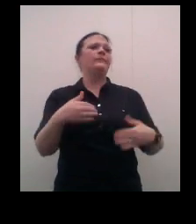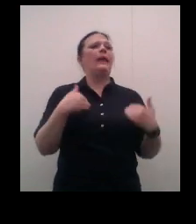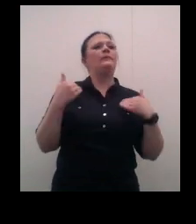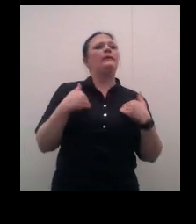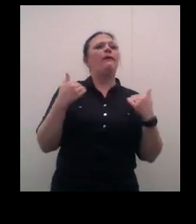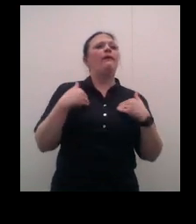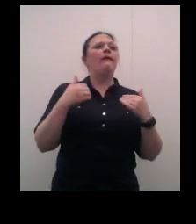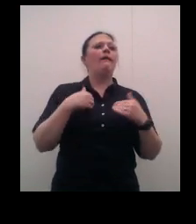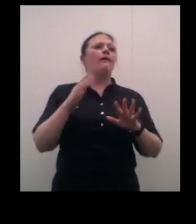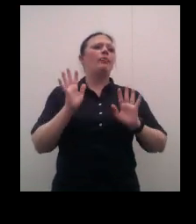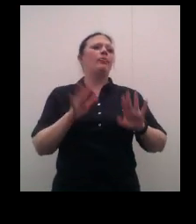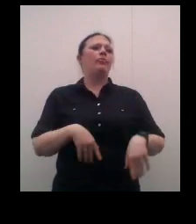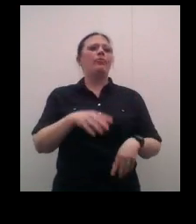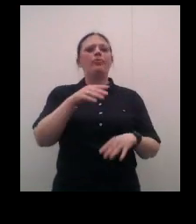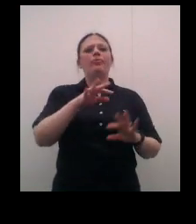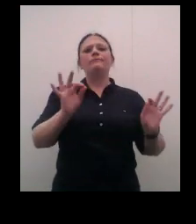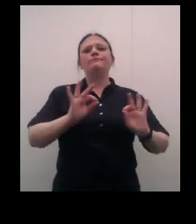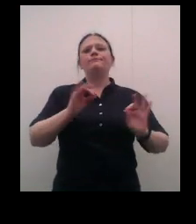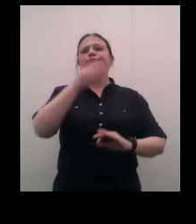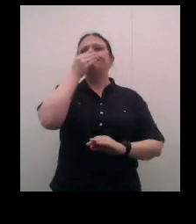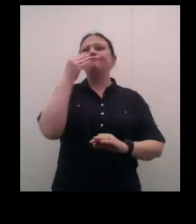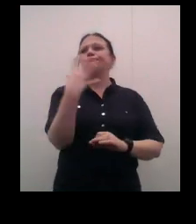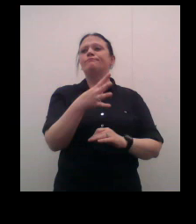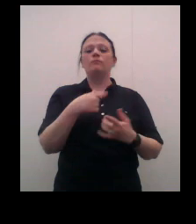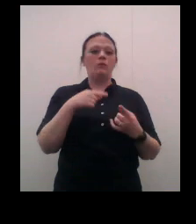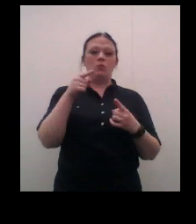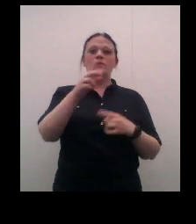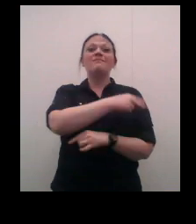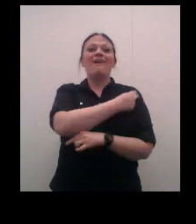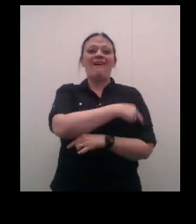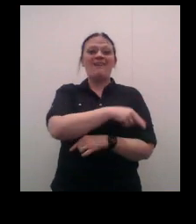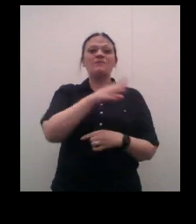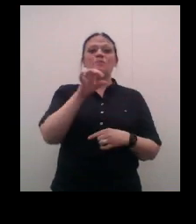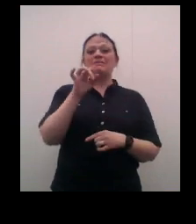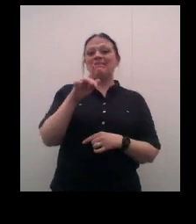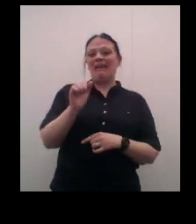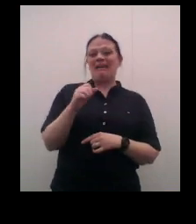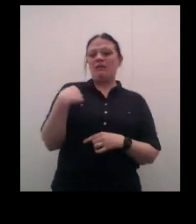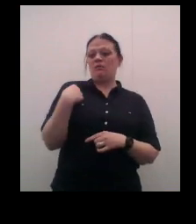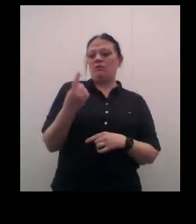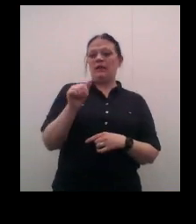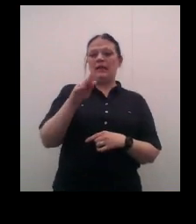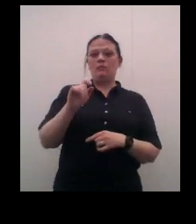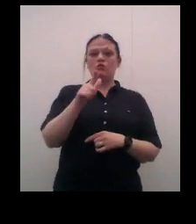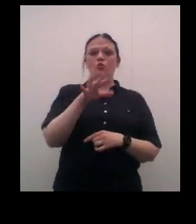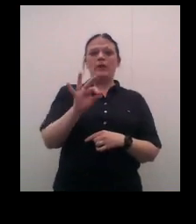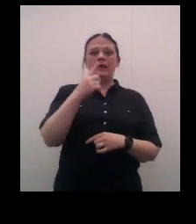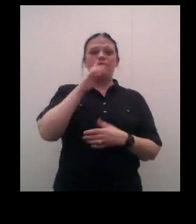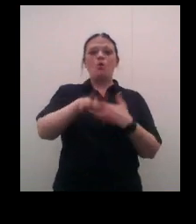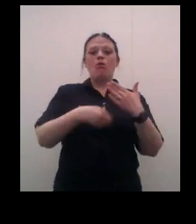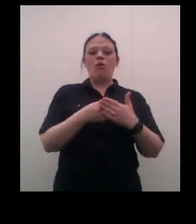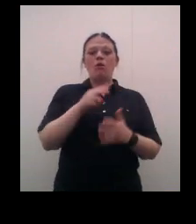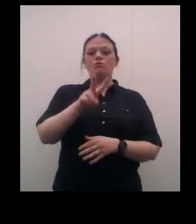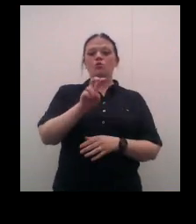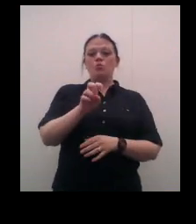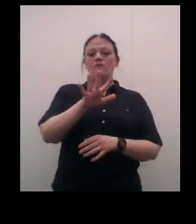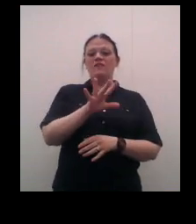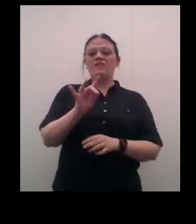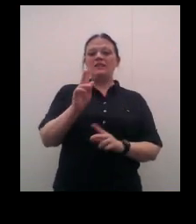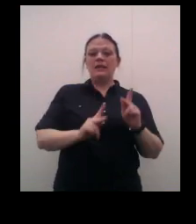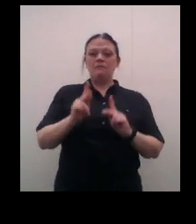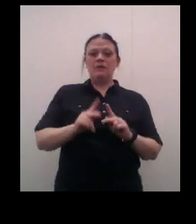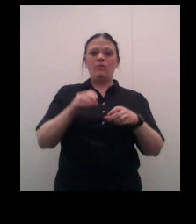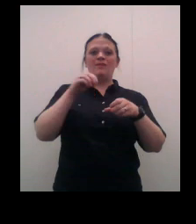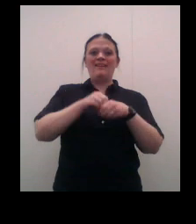about COVID-19. This is the hospitalization data as of April 29th for all 258 individuals who